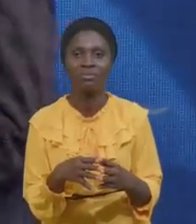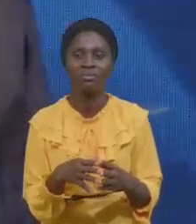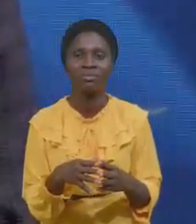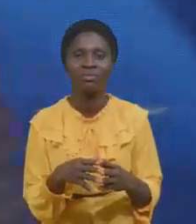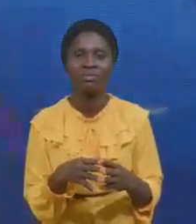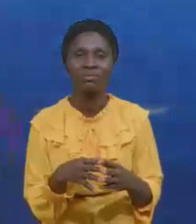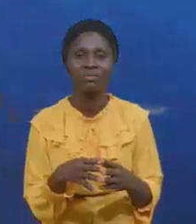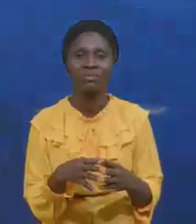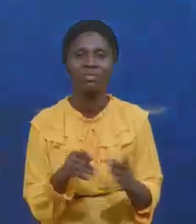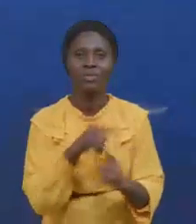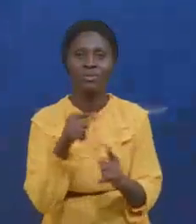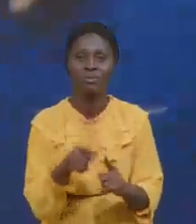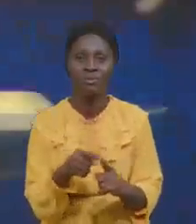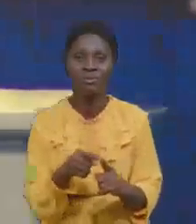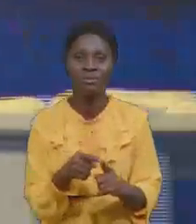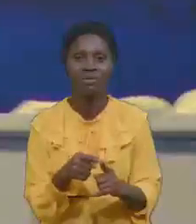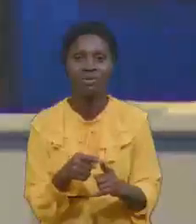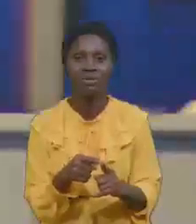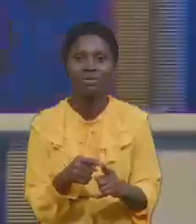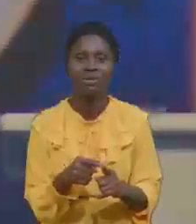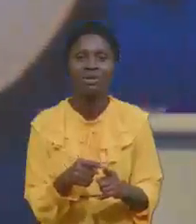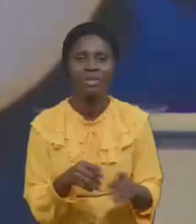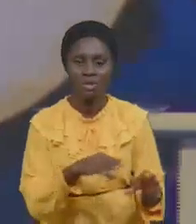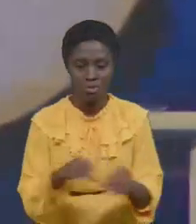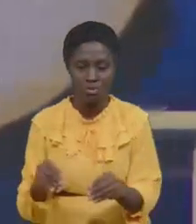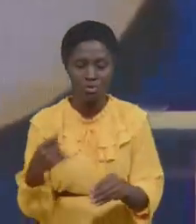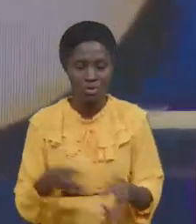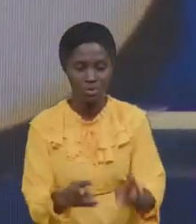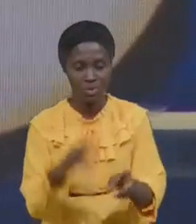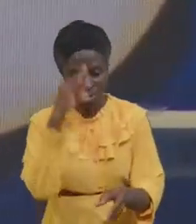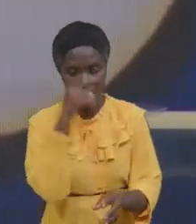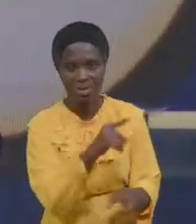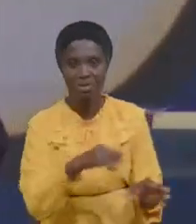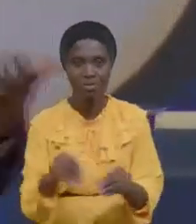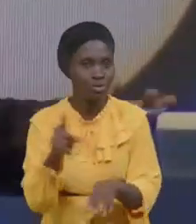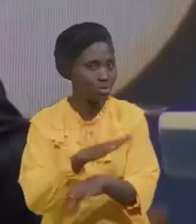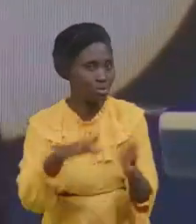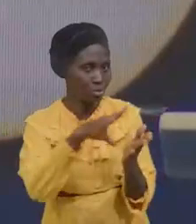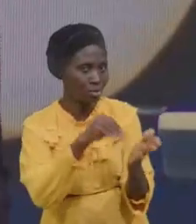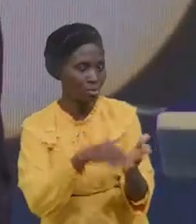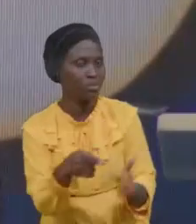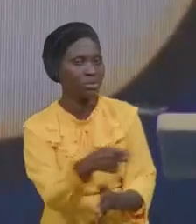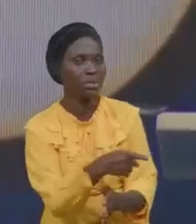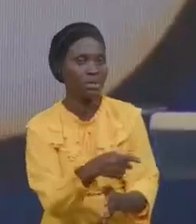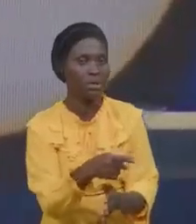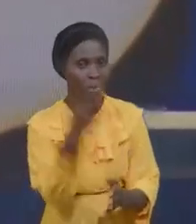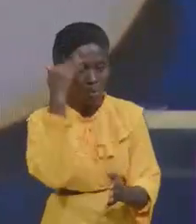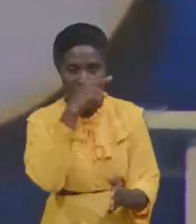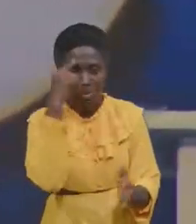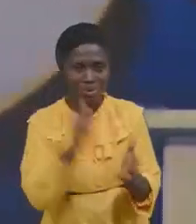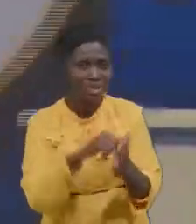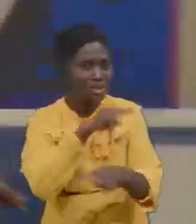cockroach, when they move the way they move, you don't copy them. Why? Because that nature is not in